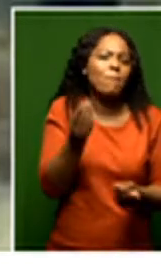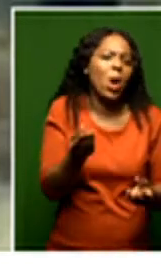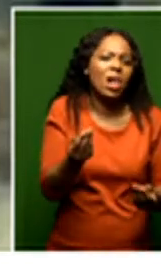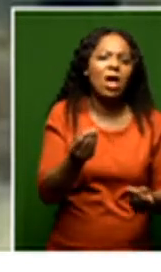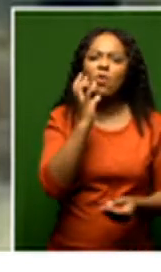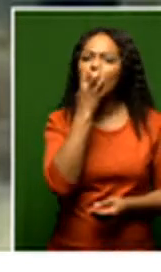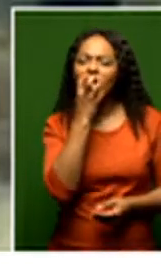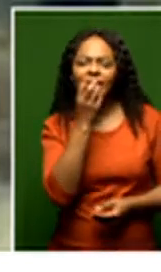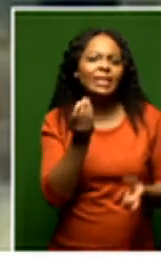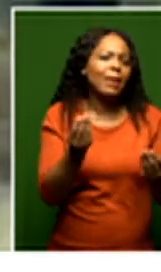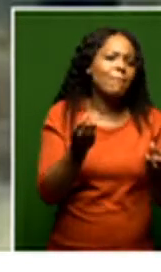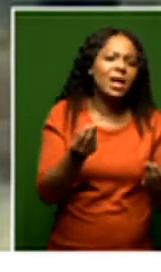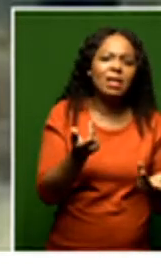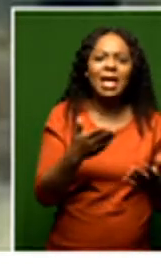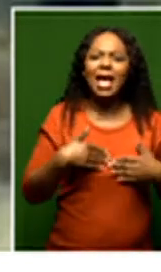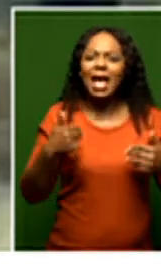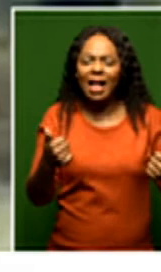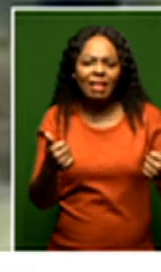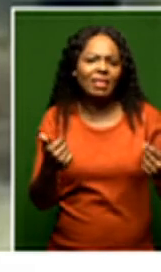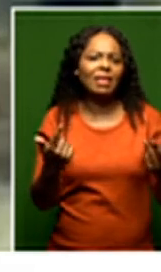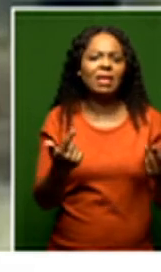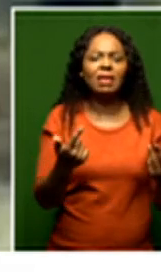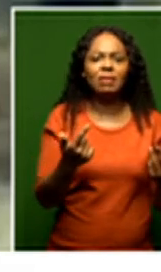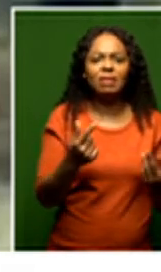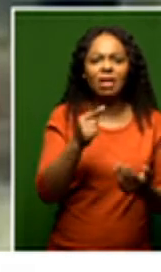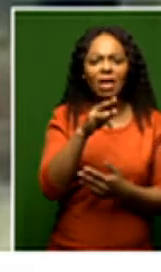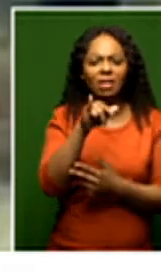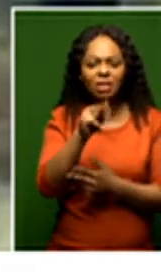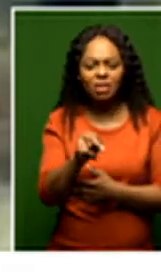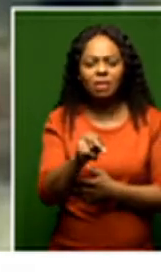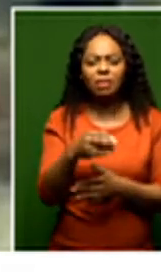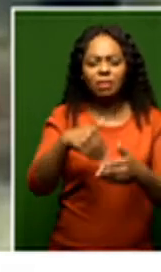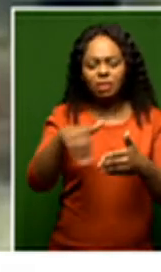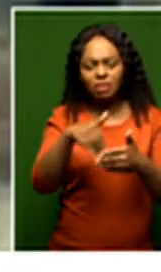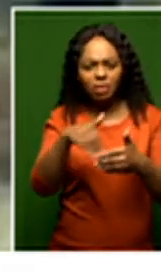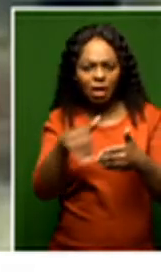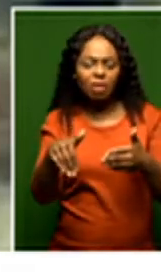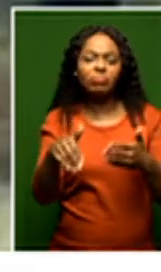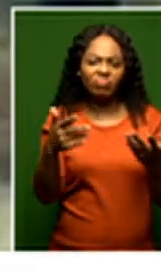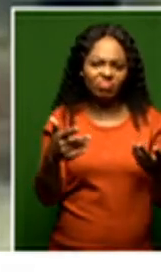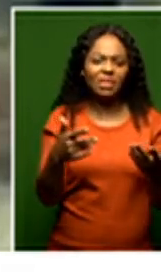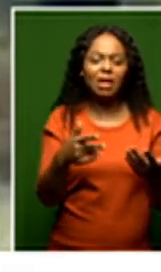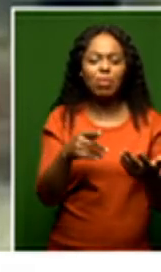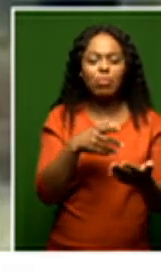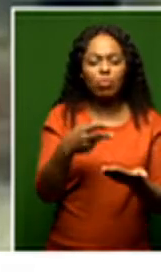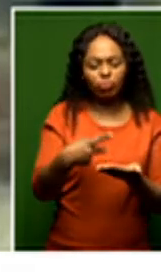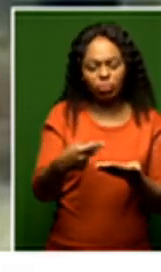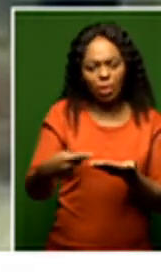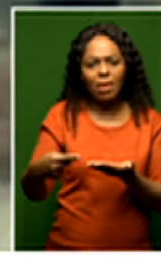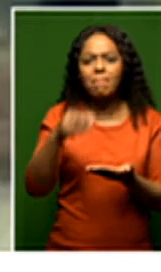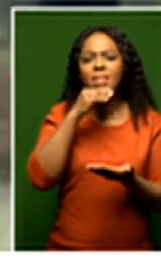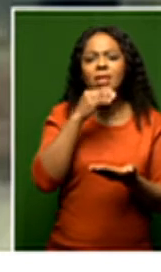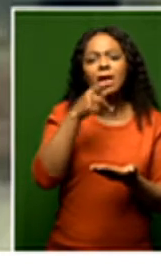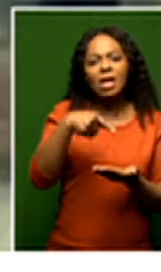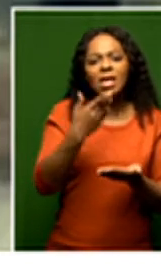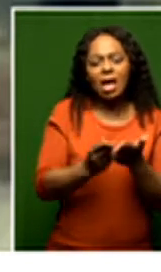and vegetables, healthy grains, legumes, good quality protein. And then obviously we need to move our